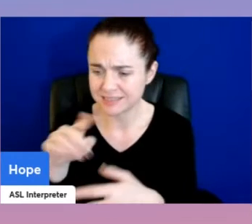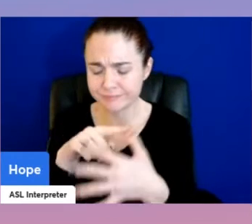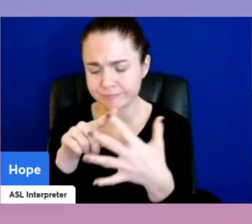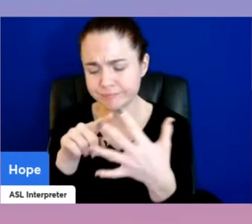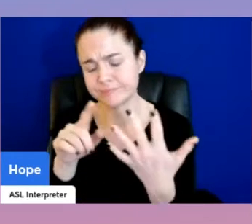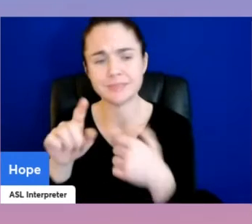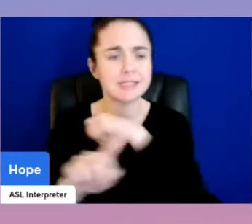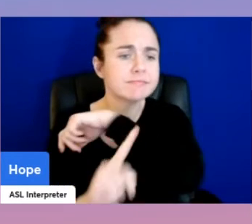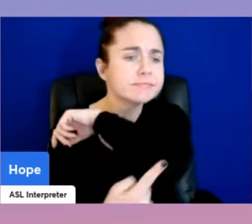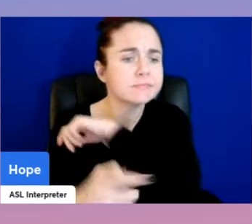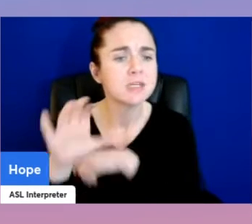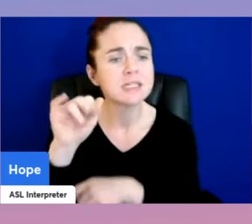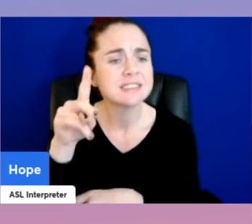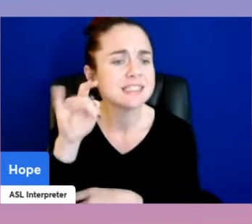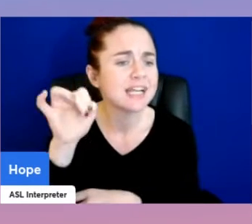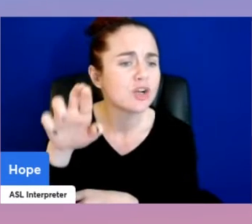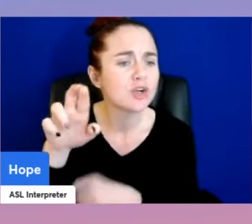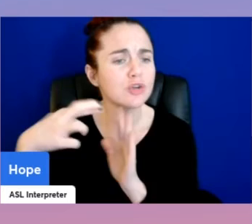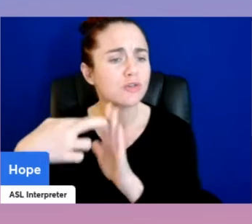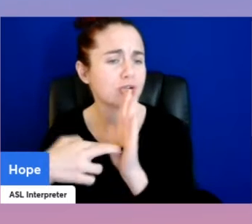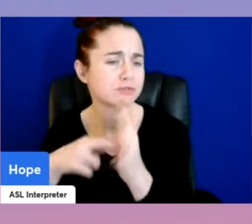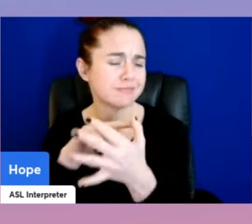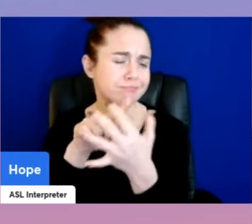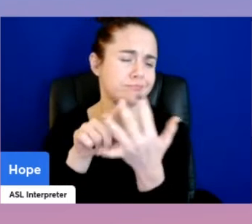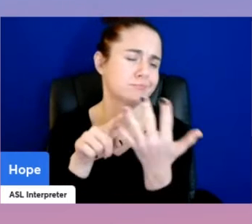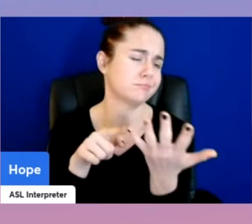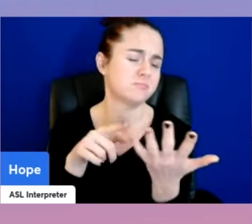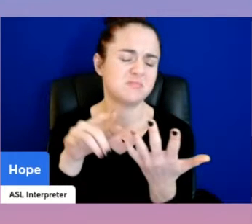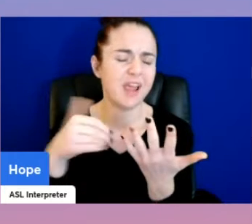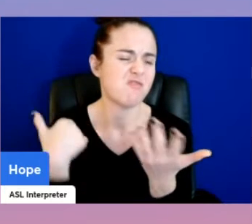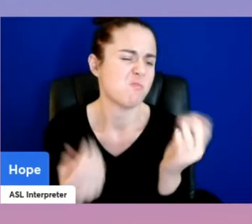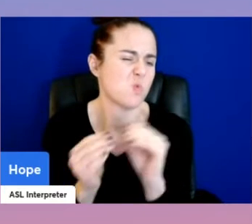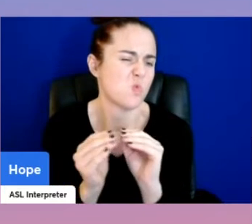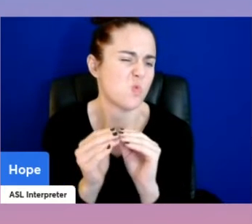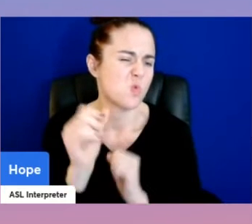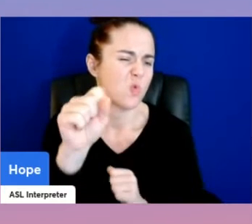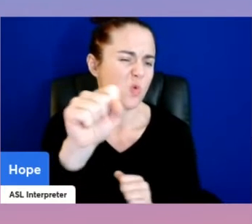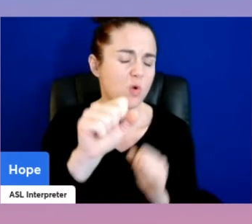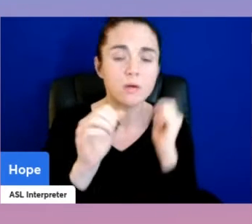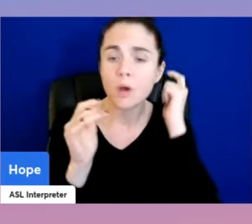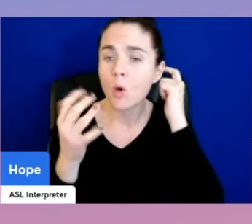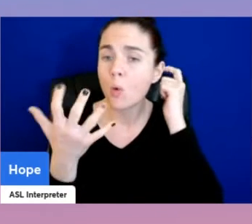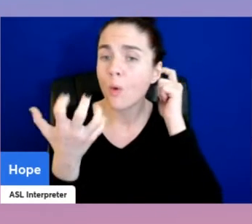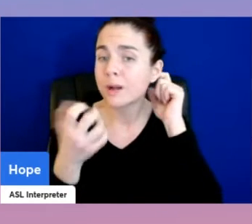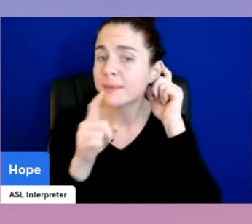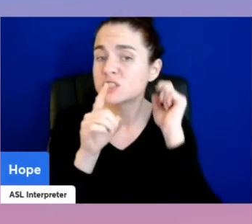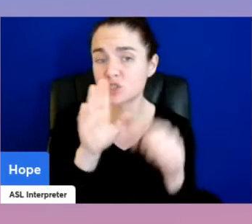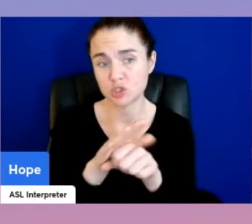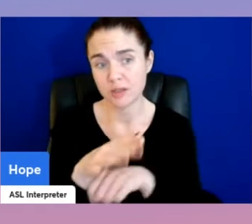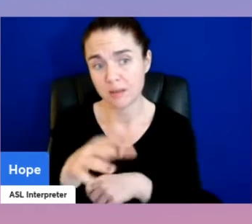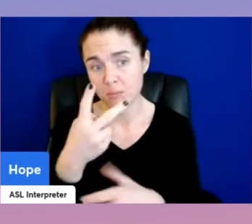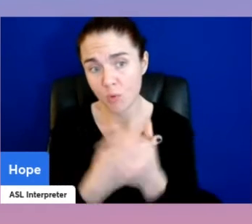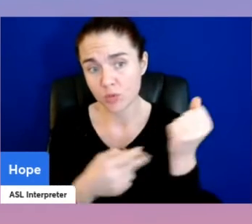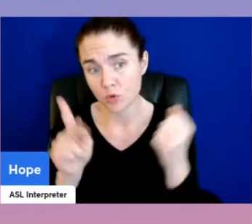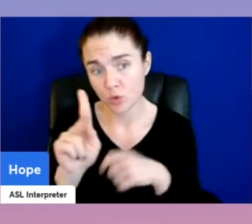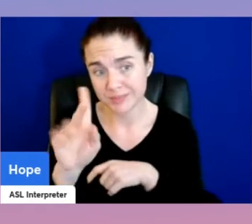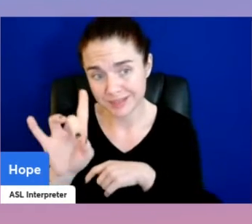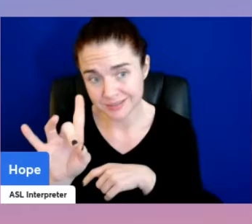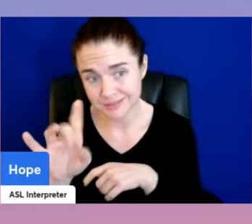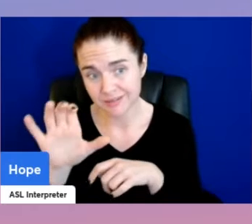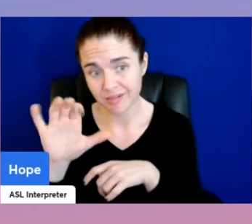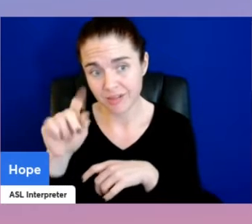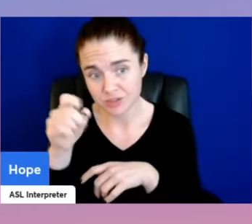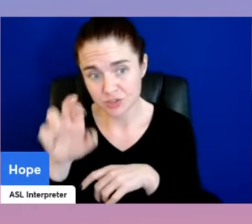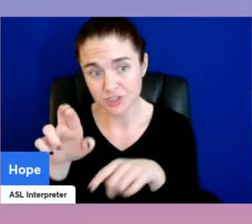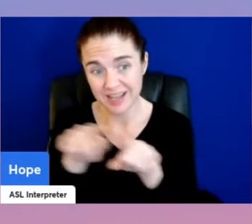Registry, to name a few. And we want to make sure that both our Kubernetes cluster and the pods